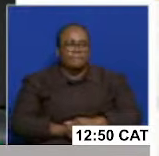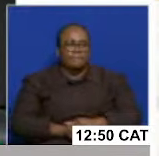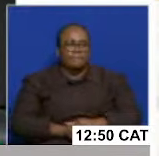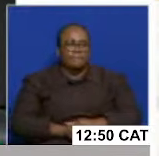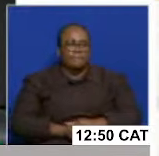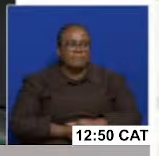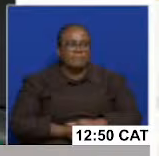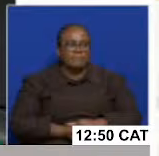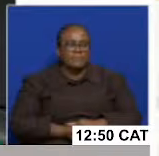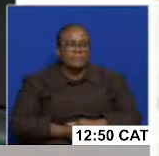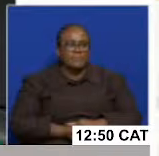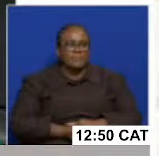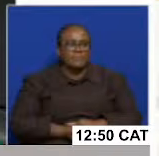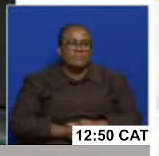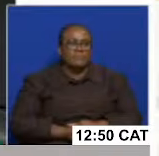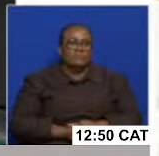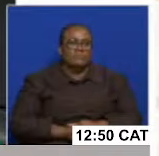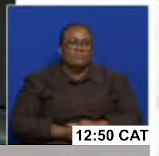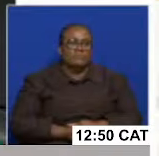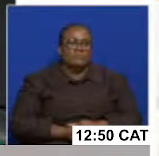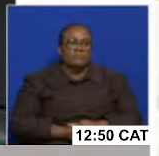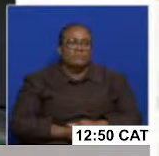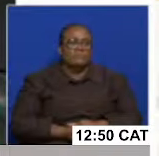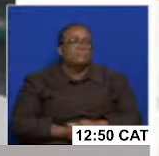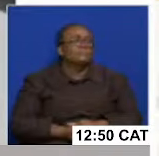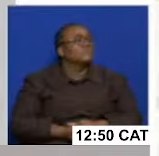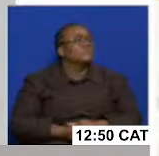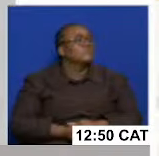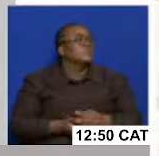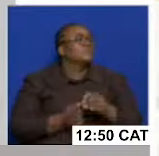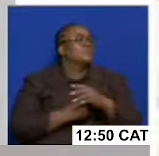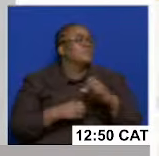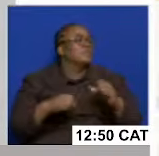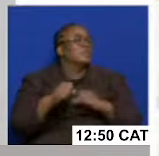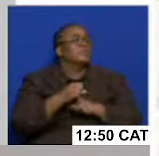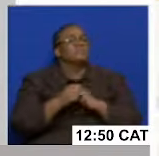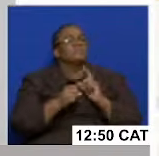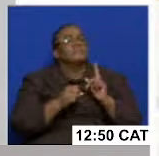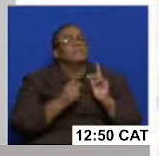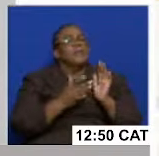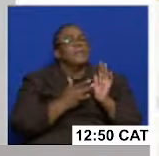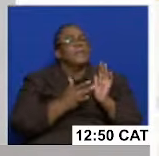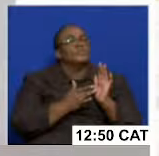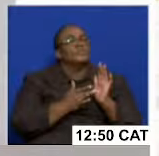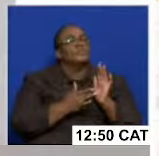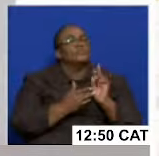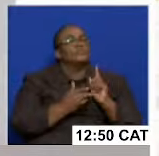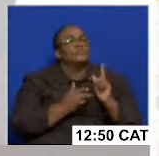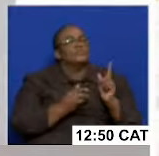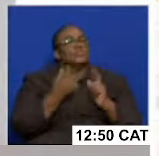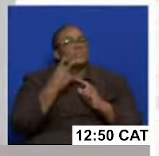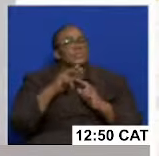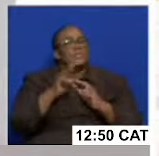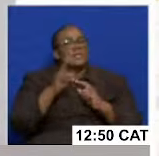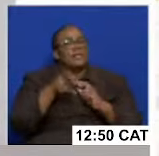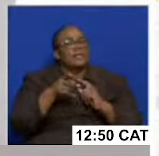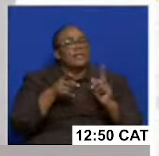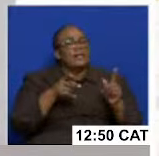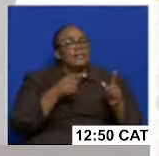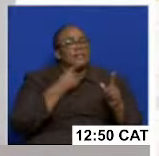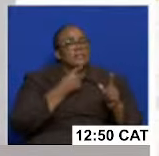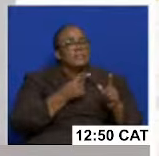Just to wrap up then the balance of the page, you can see again, Officer Stahl says to you at